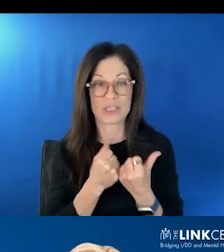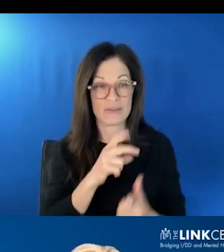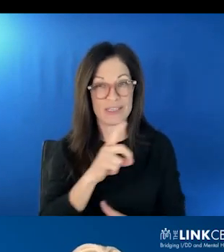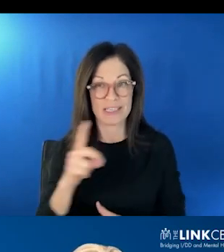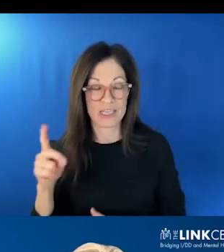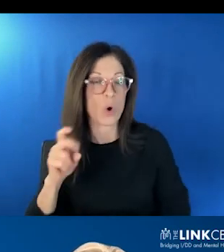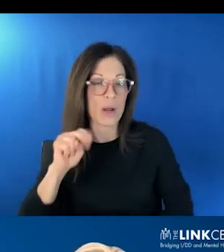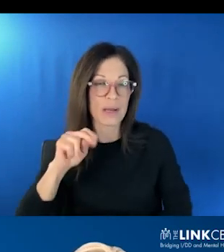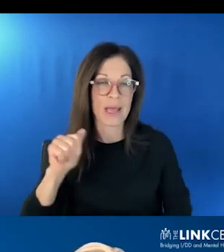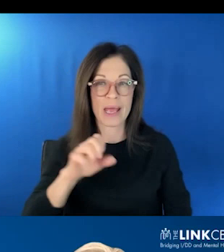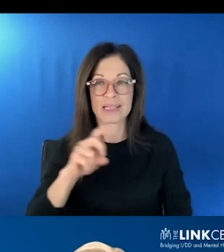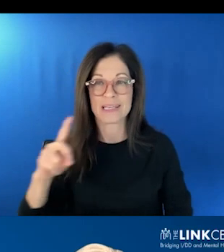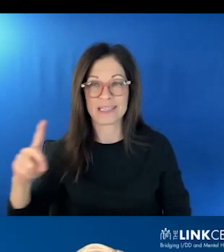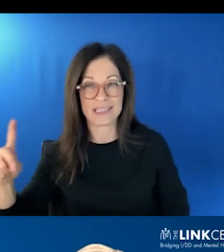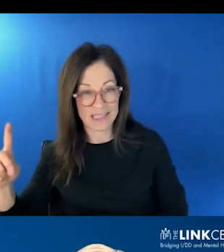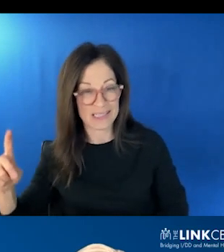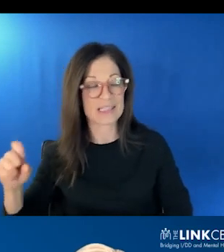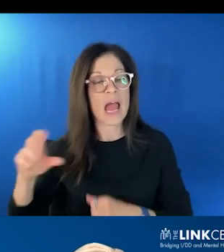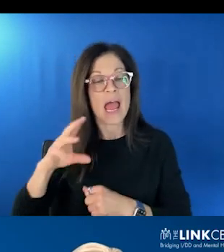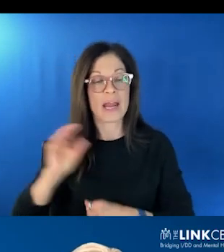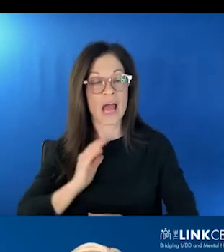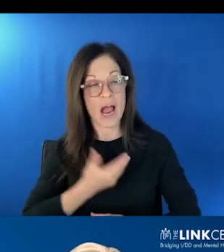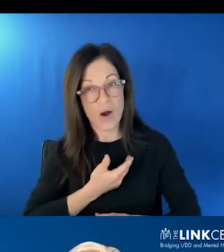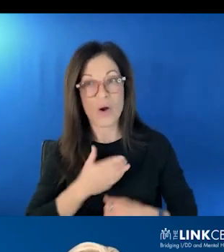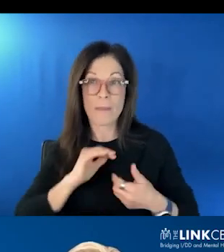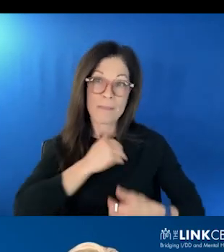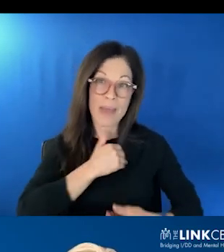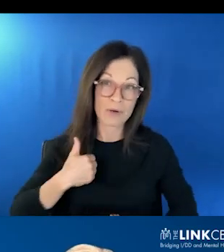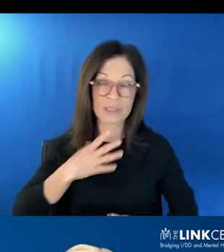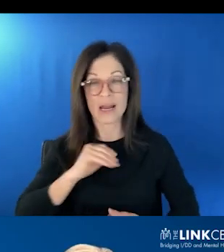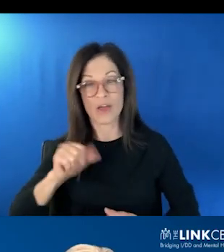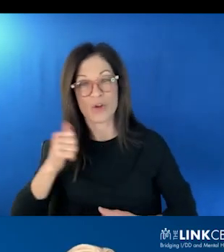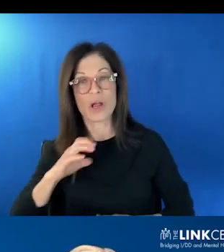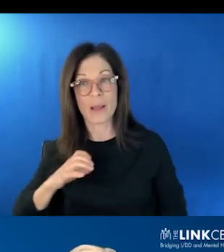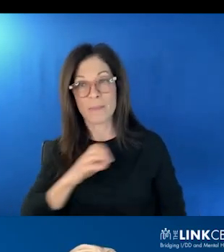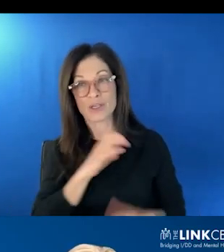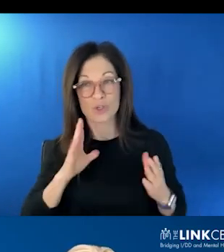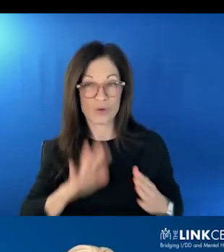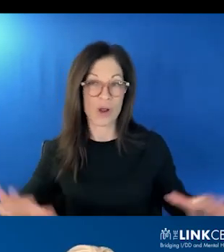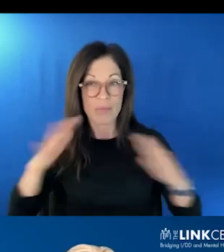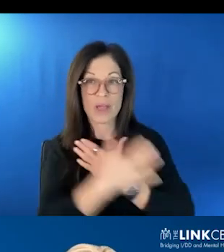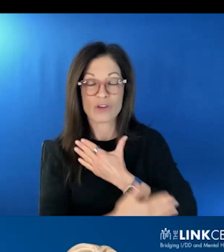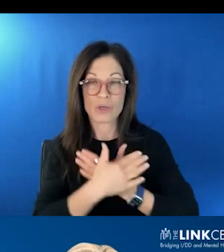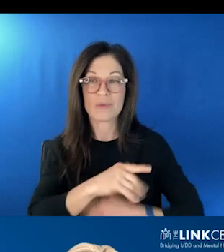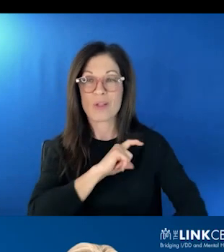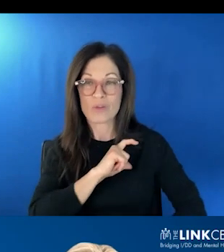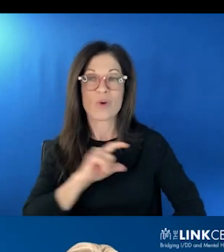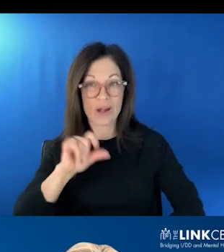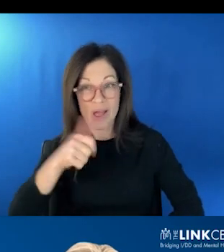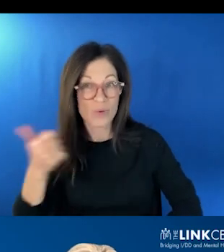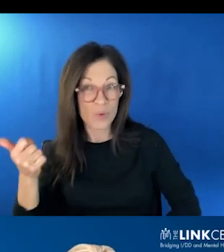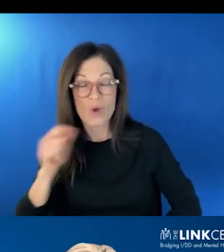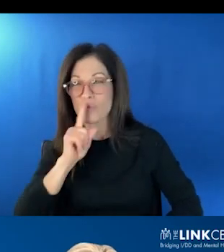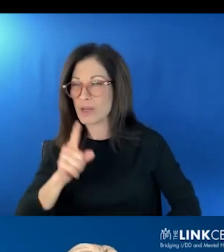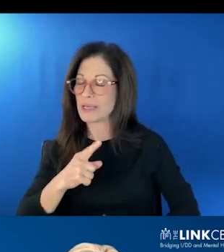our members, along with mental health commissioners across the country and law enforcement and others, are really wrestling with how